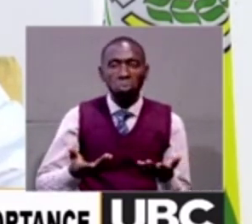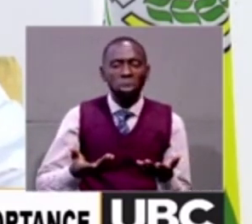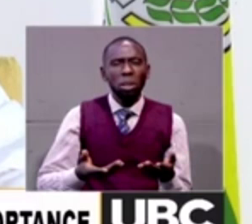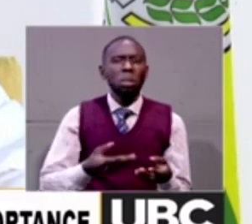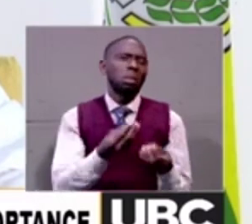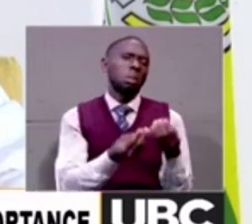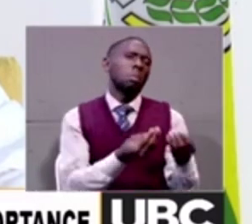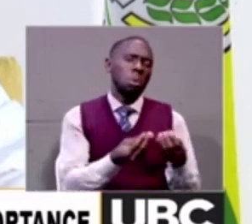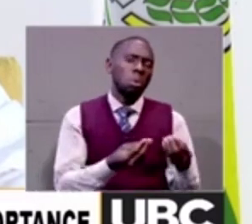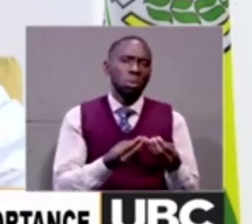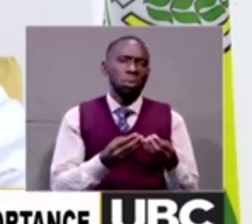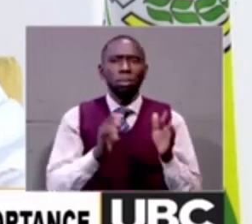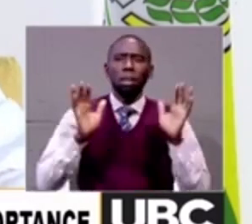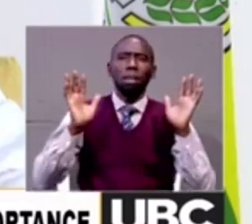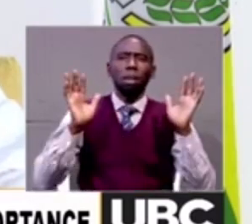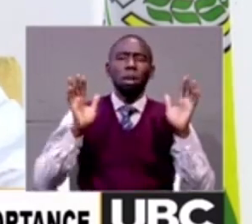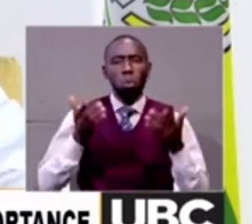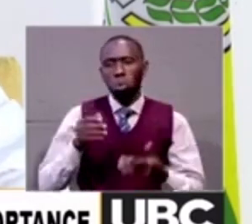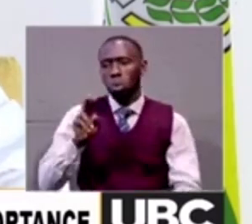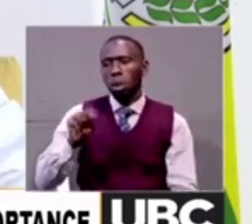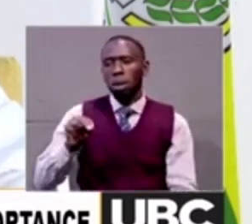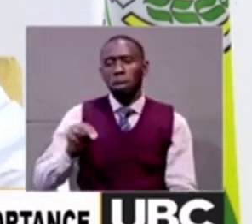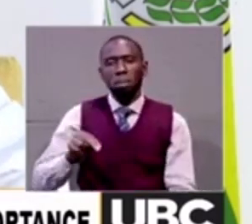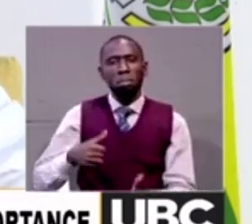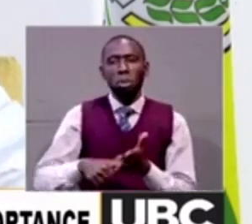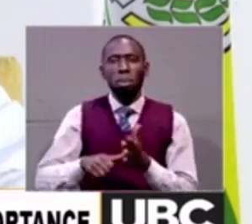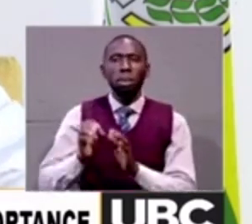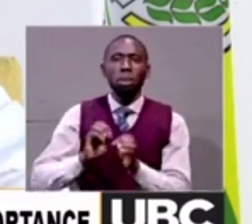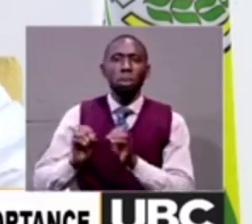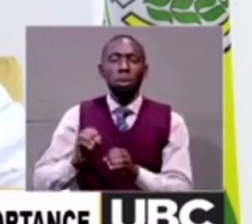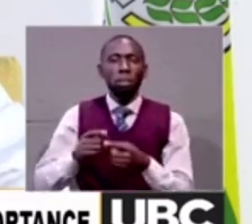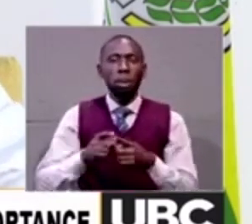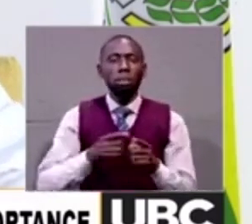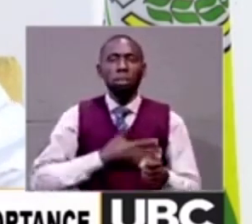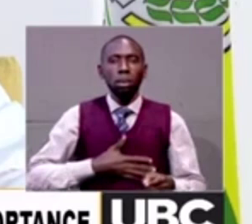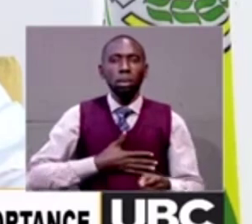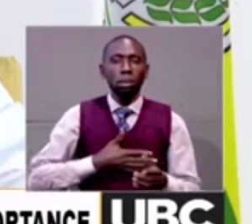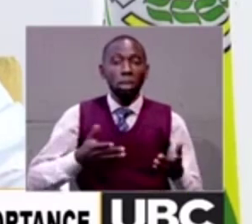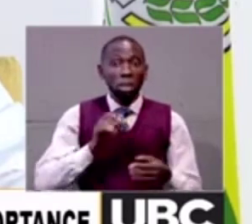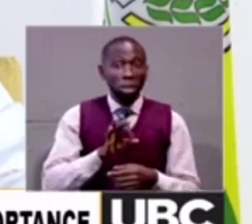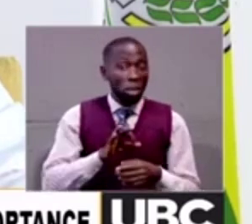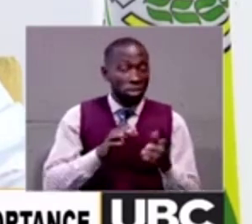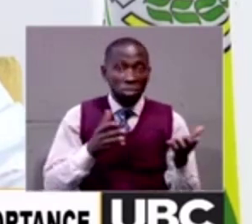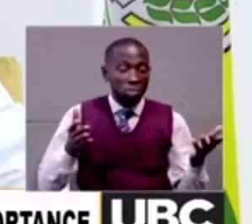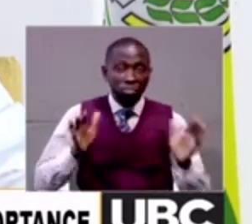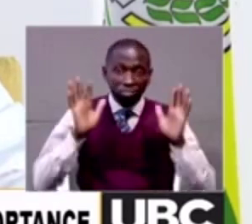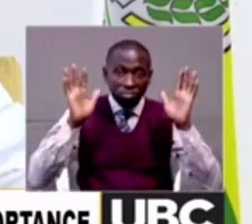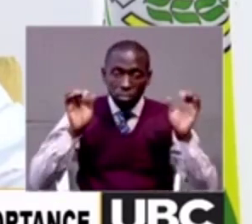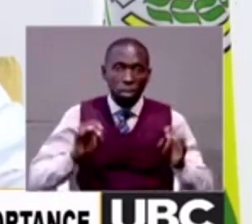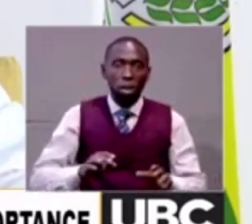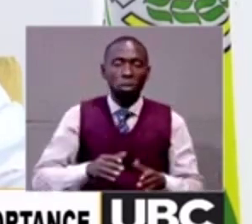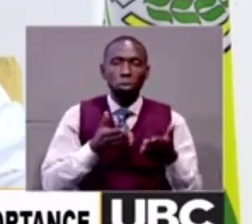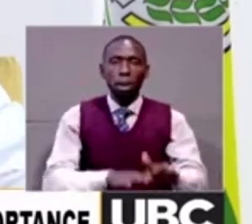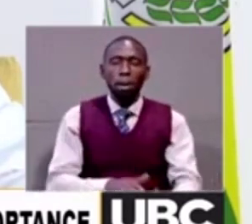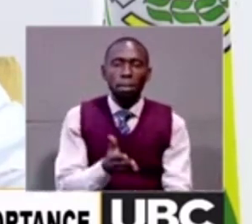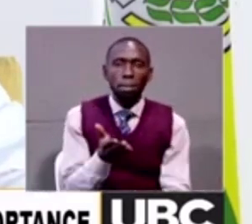It's easier to surrender to the UN, doesn't matter. But get out. If you don't get out, you will die.